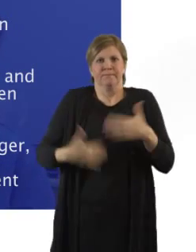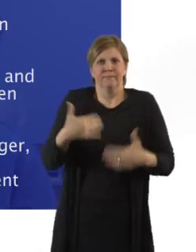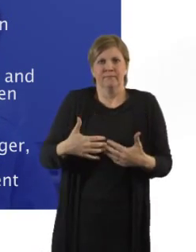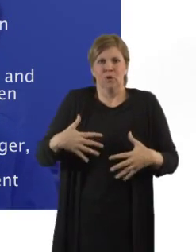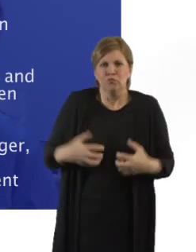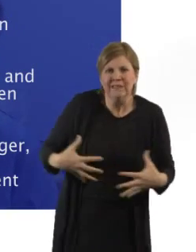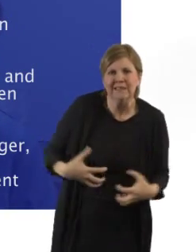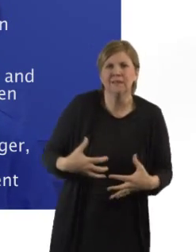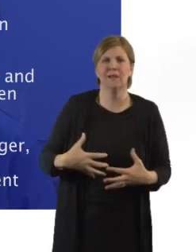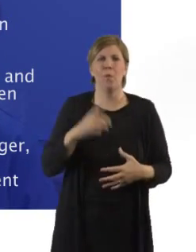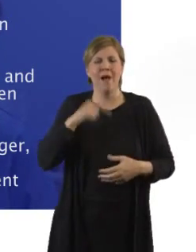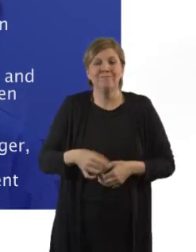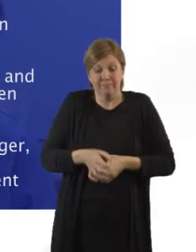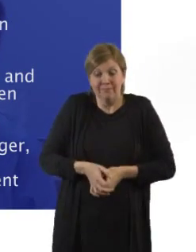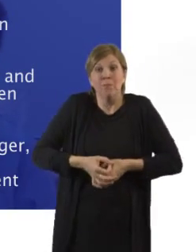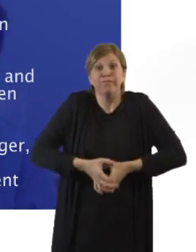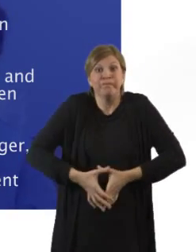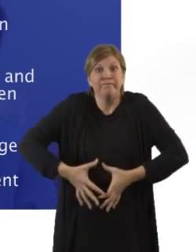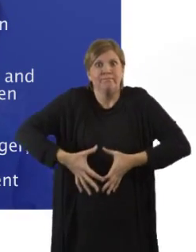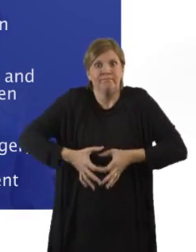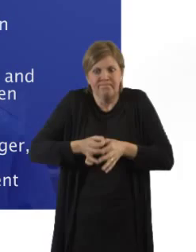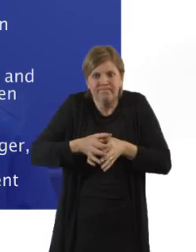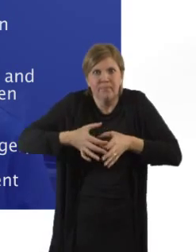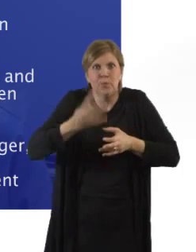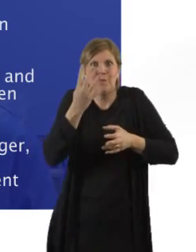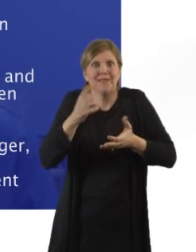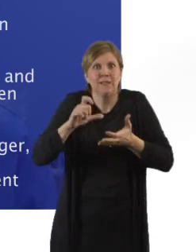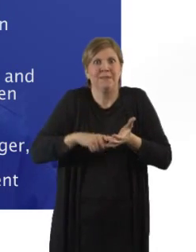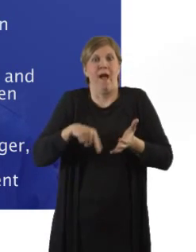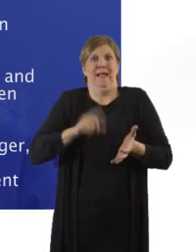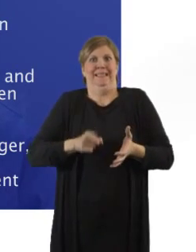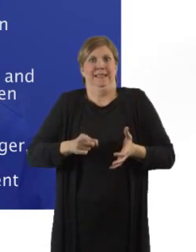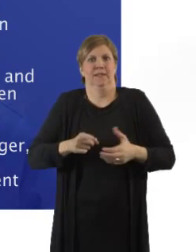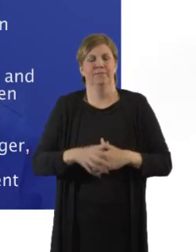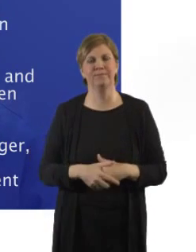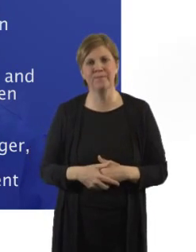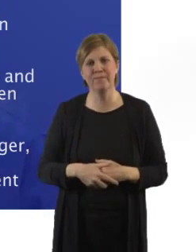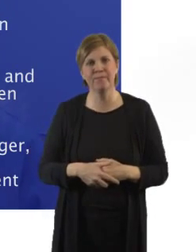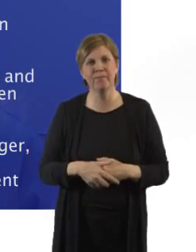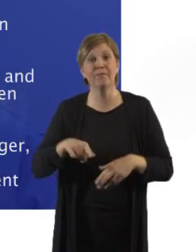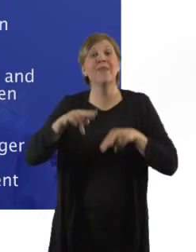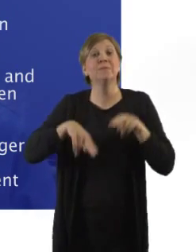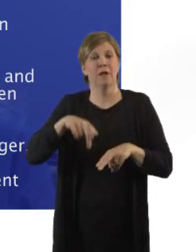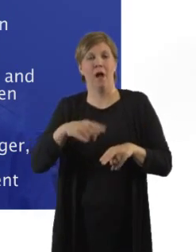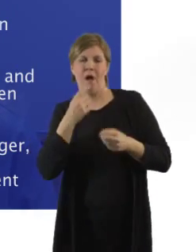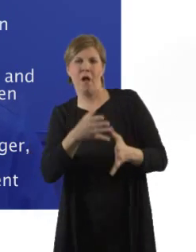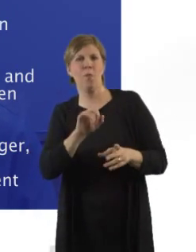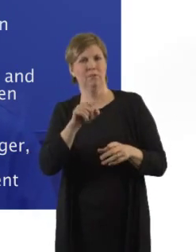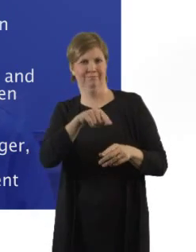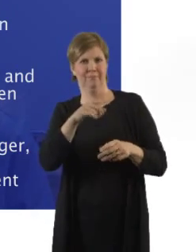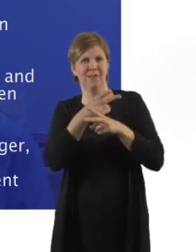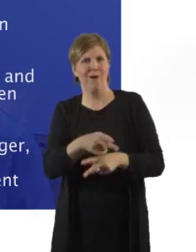that you are in labour if they are coming closer together and lasting longer than 40 seconds. When you feel them coming